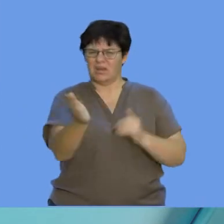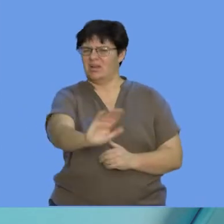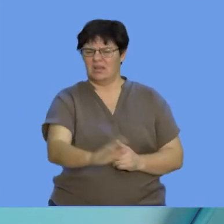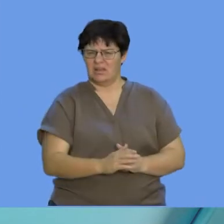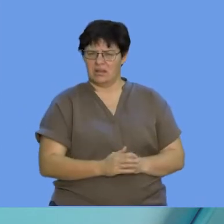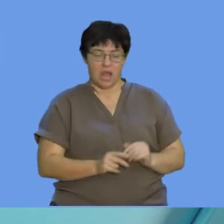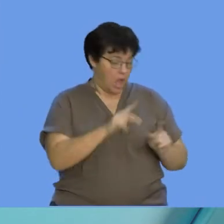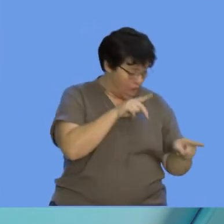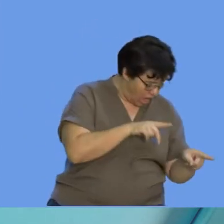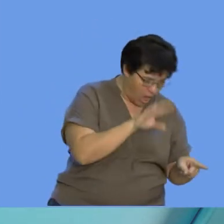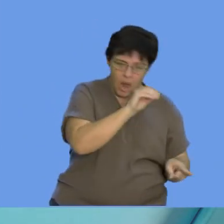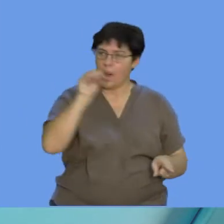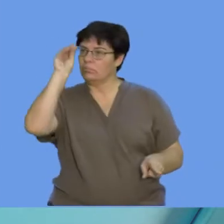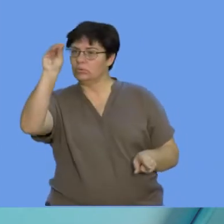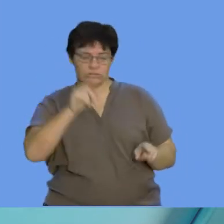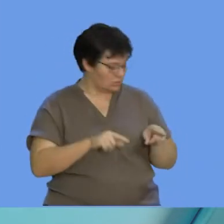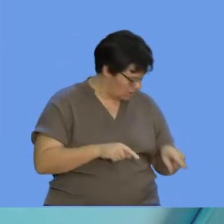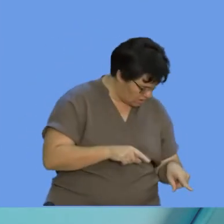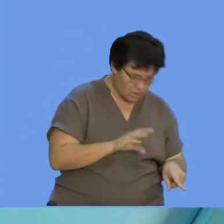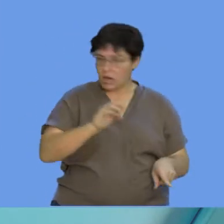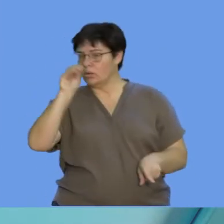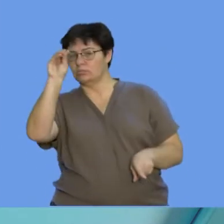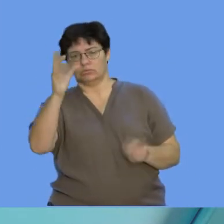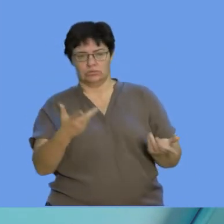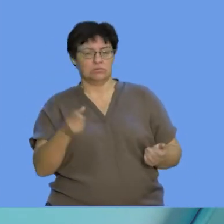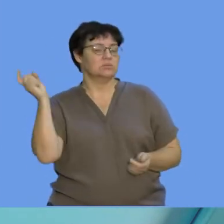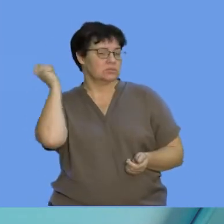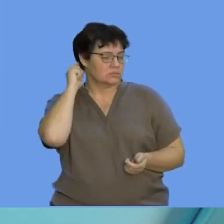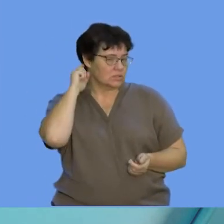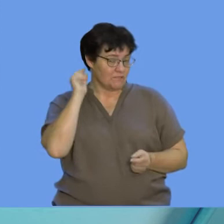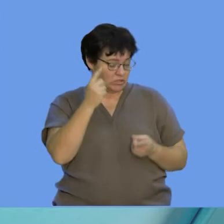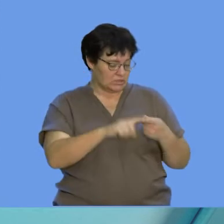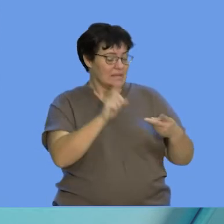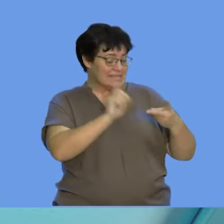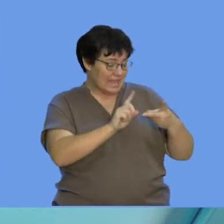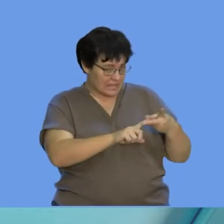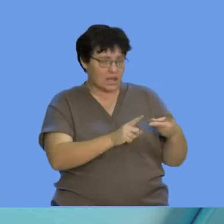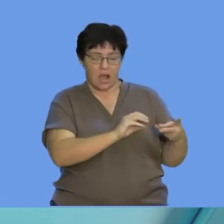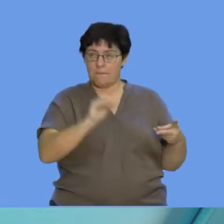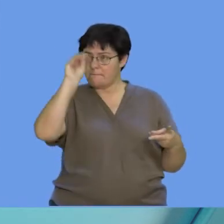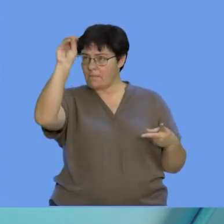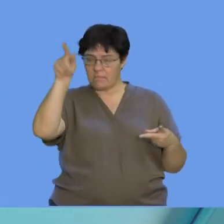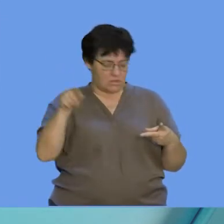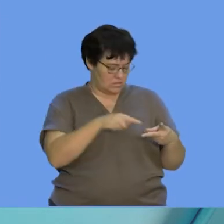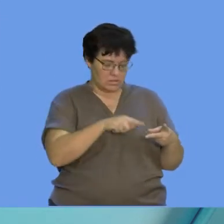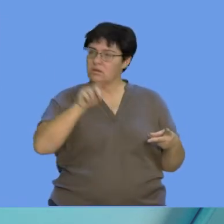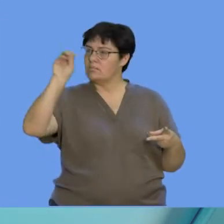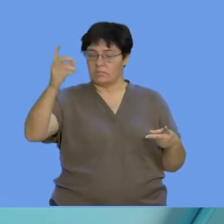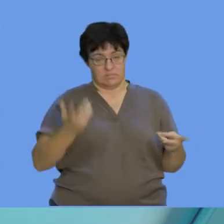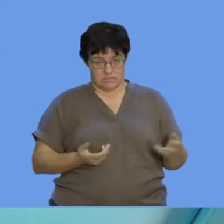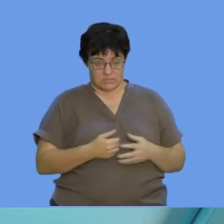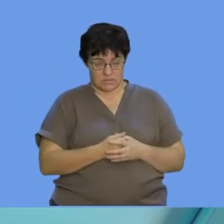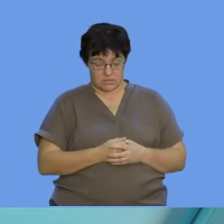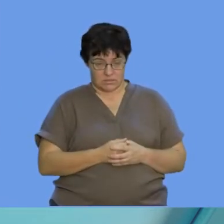guys, please. The first time, read it so it can be at the back of your head. The second time, read it so that you can